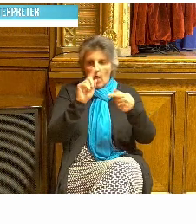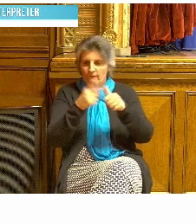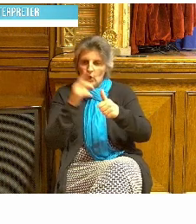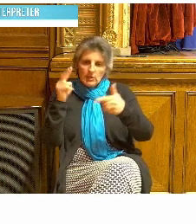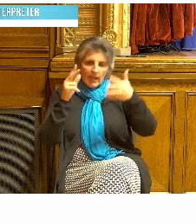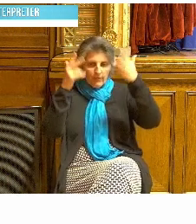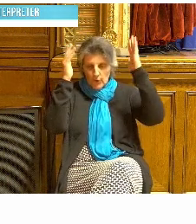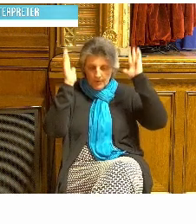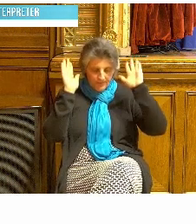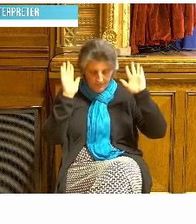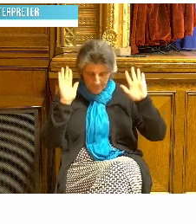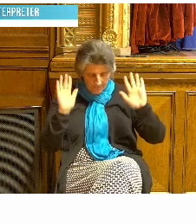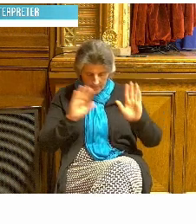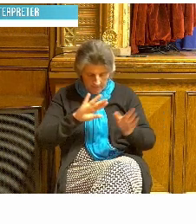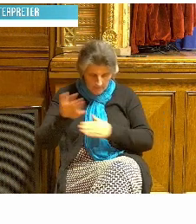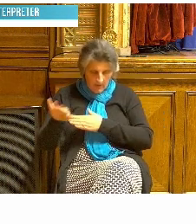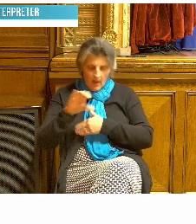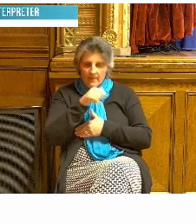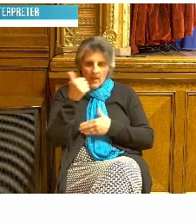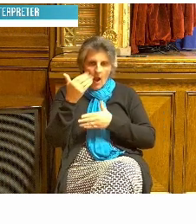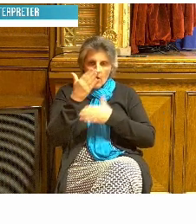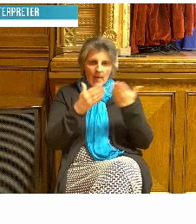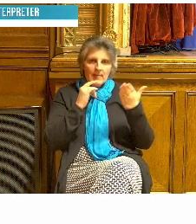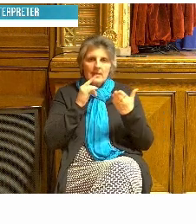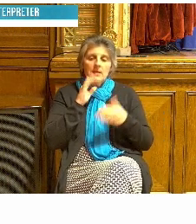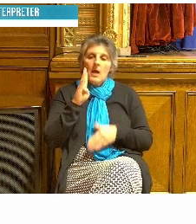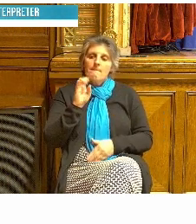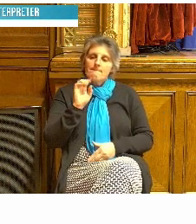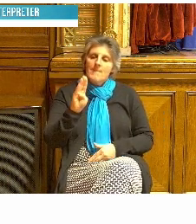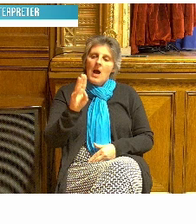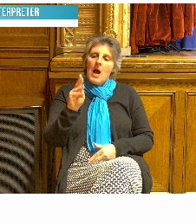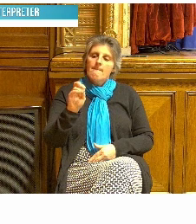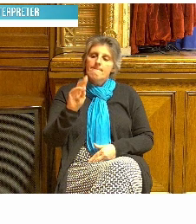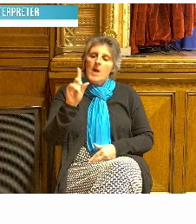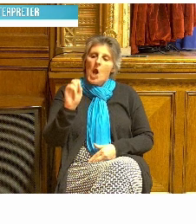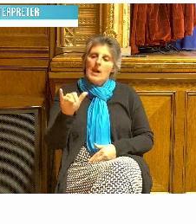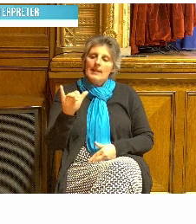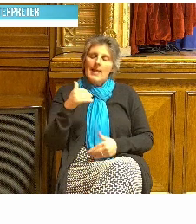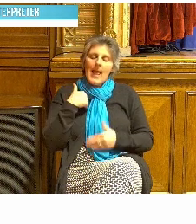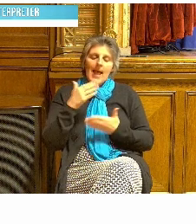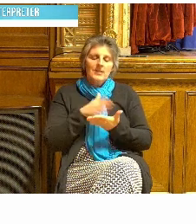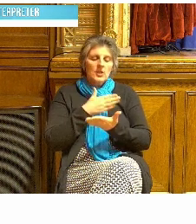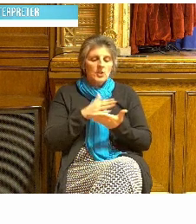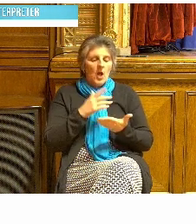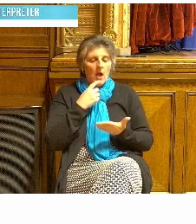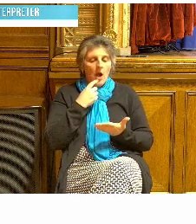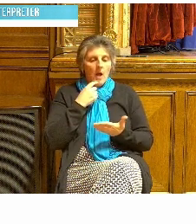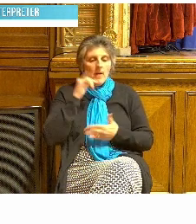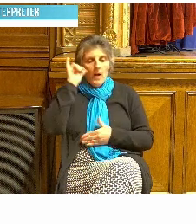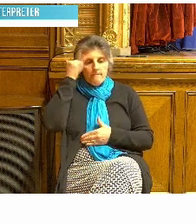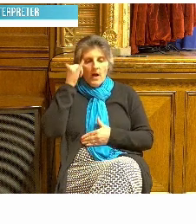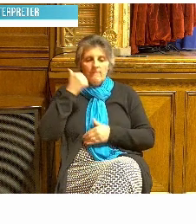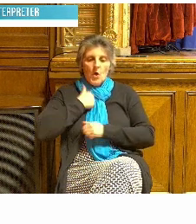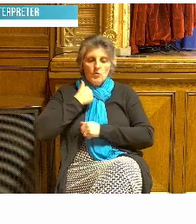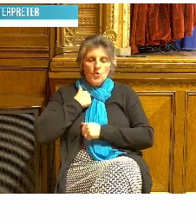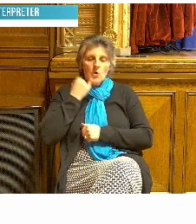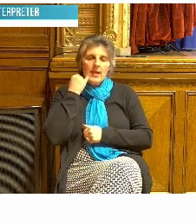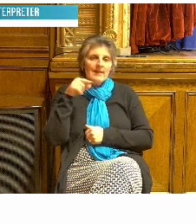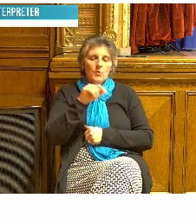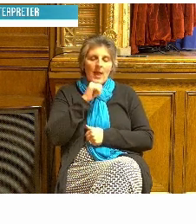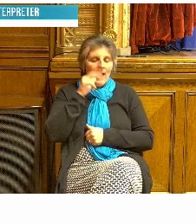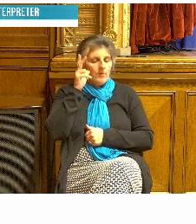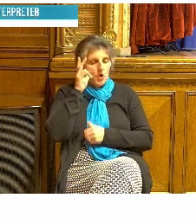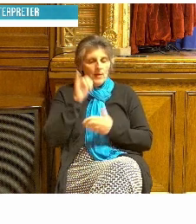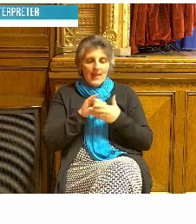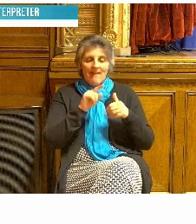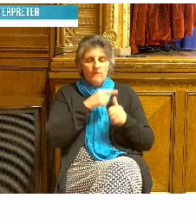third. Okay. The other aspect is Bob Marley has a song, Buffalo Soldier, and if you haven't listened